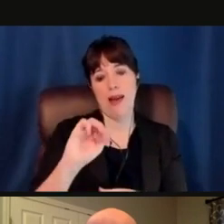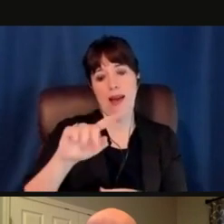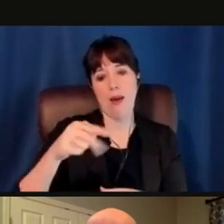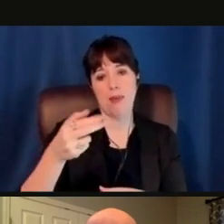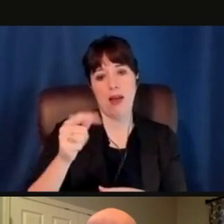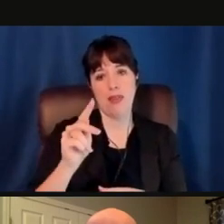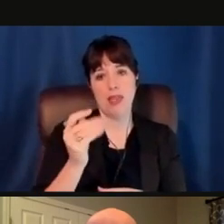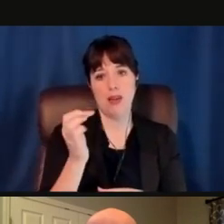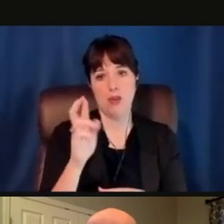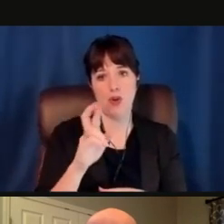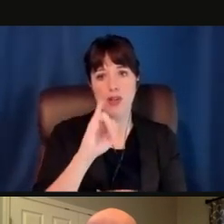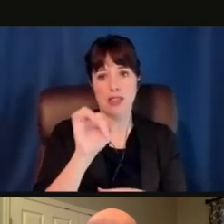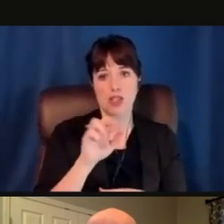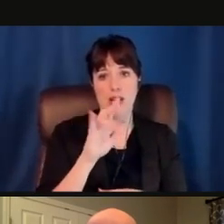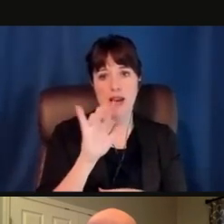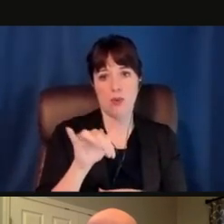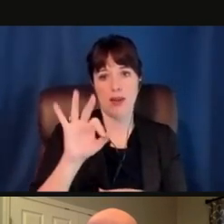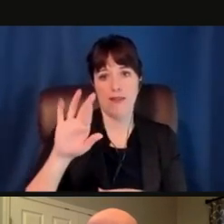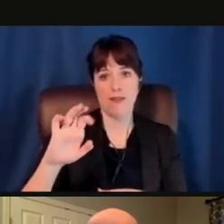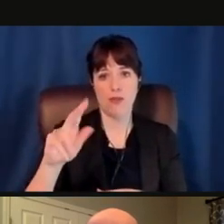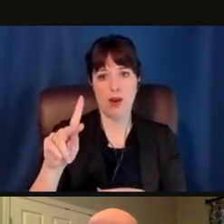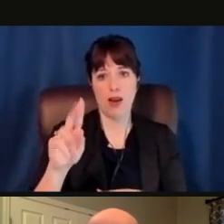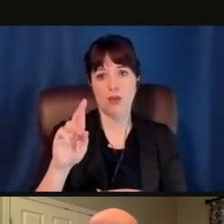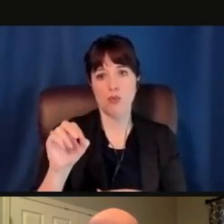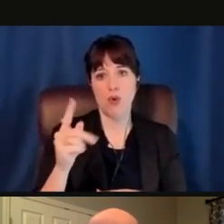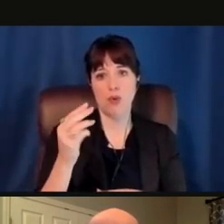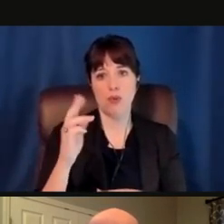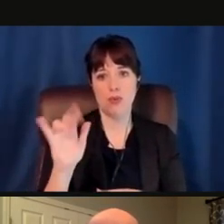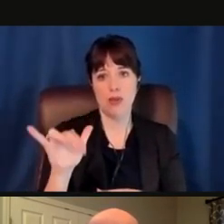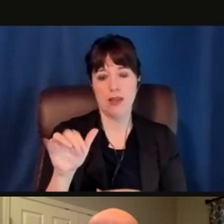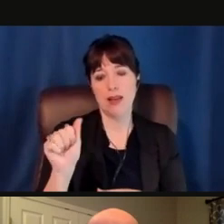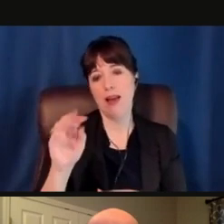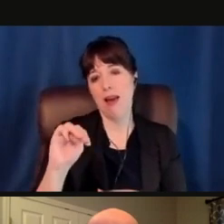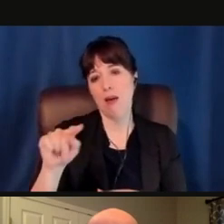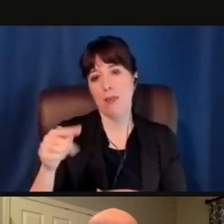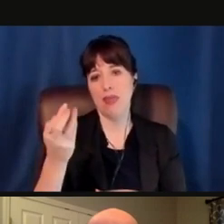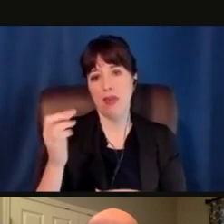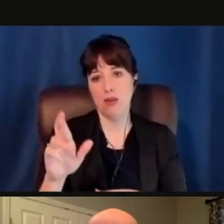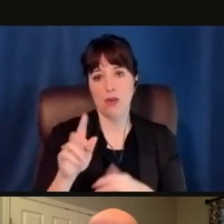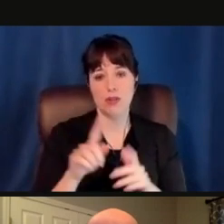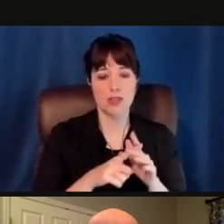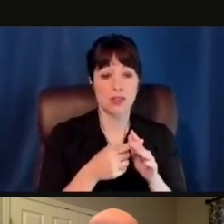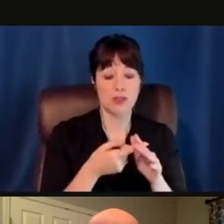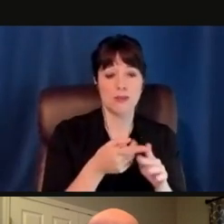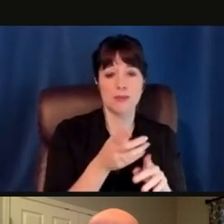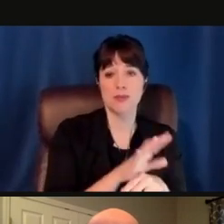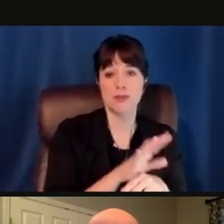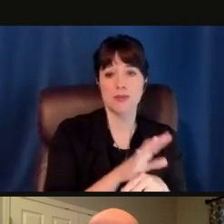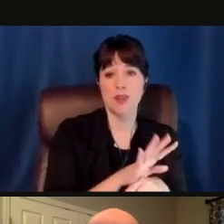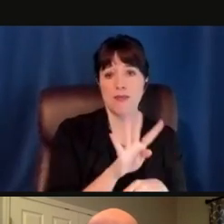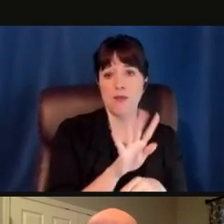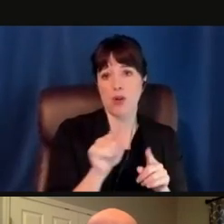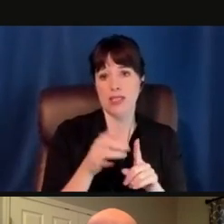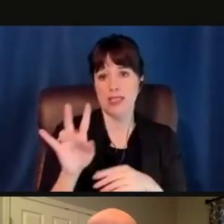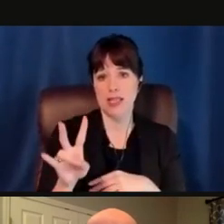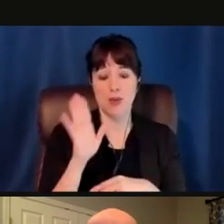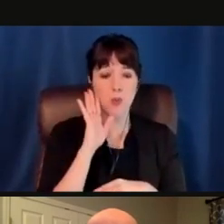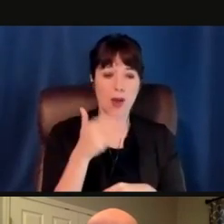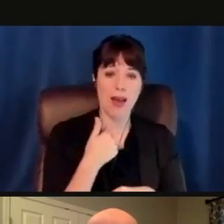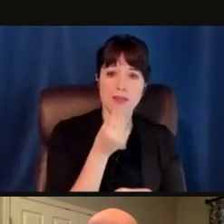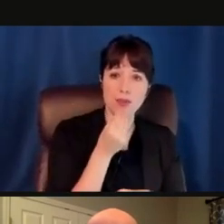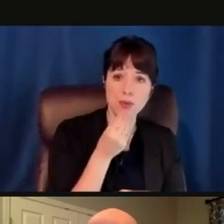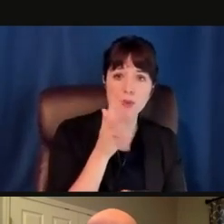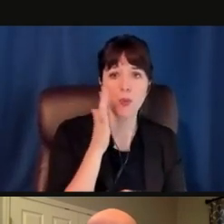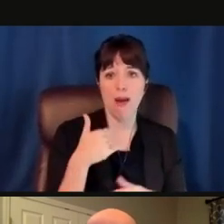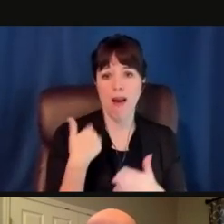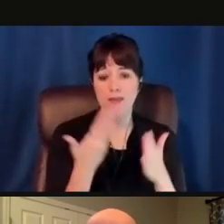Jerry Frank Rotary Amphitheater on Saturday, September 10th, starting at 12 o'clock all the way till 7. We're going to have food. We're going to have